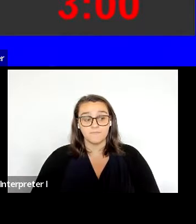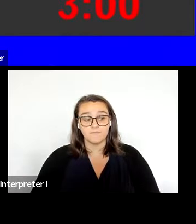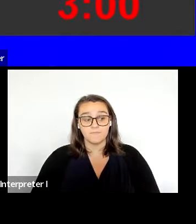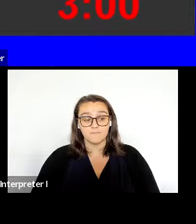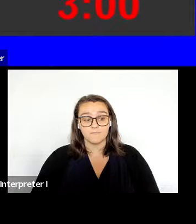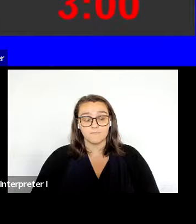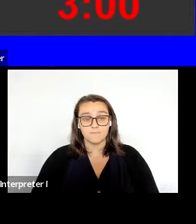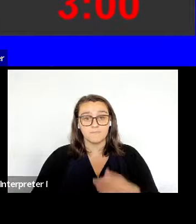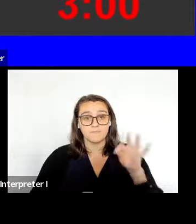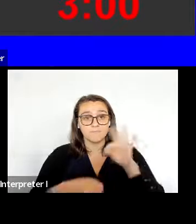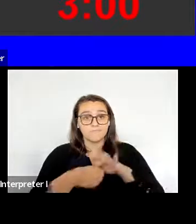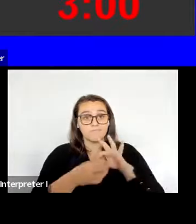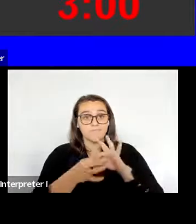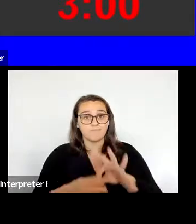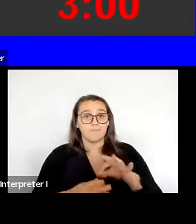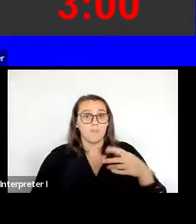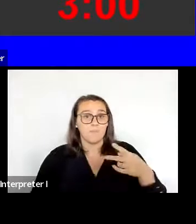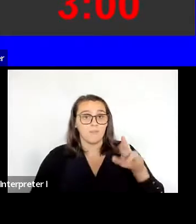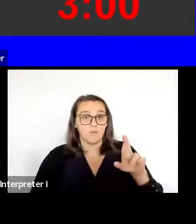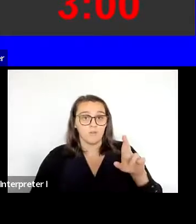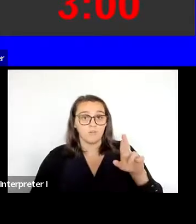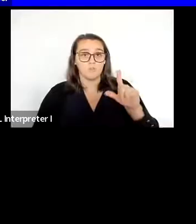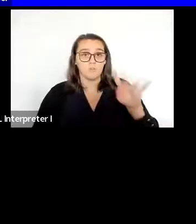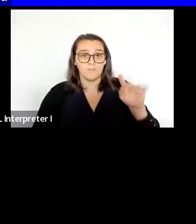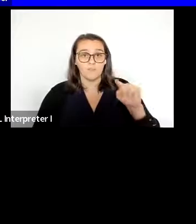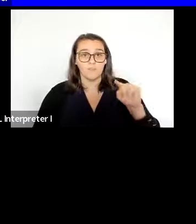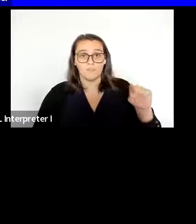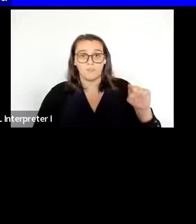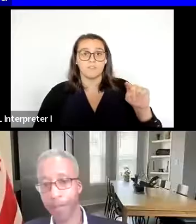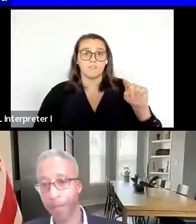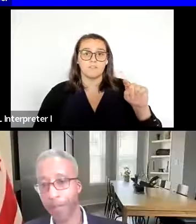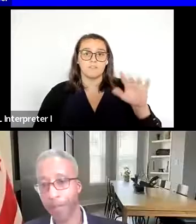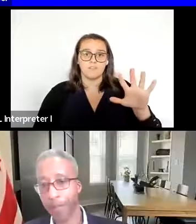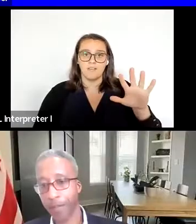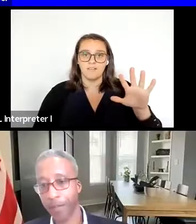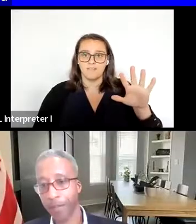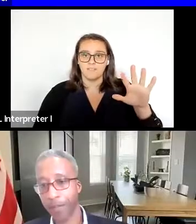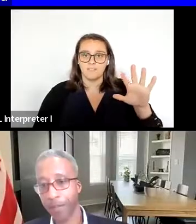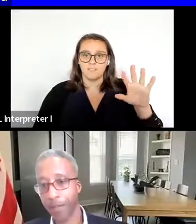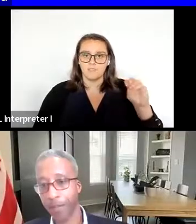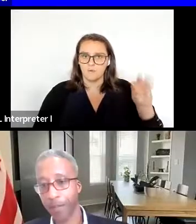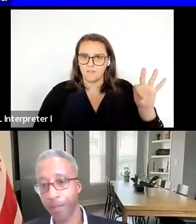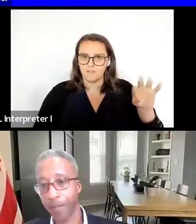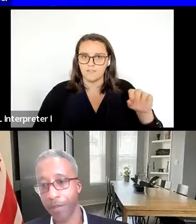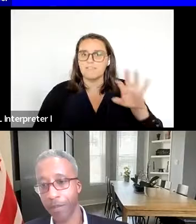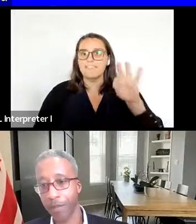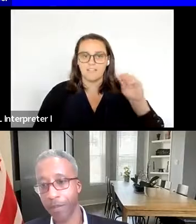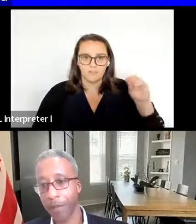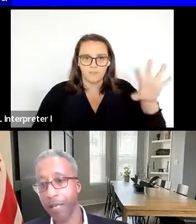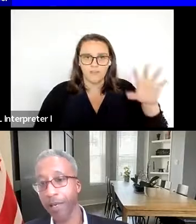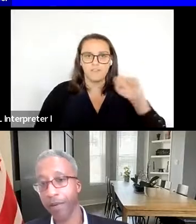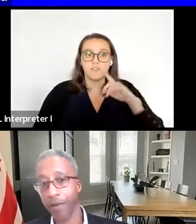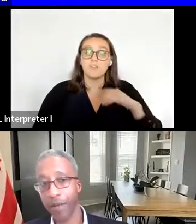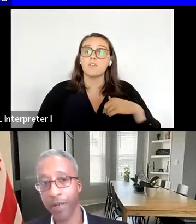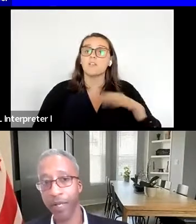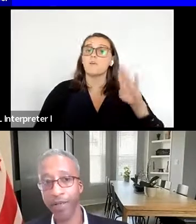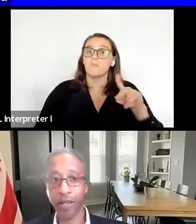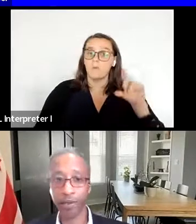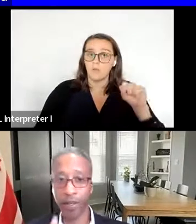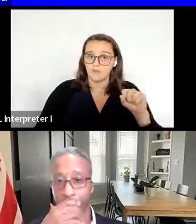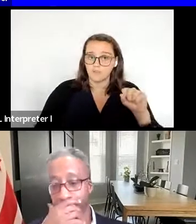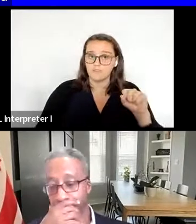The vote is on PR 24-905. Madam Secretary, would you call the roll? Councilmember Bonds,